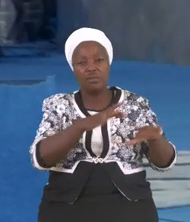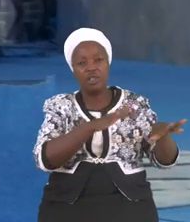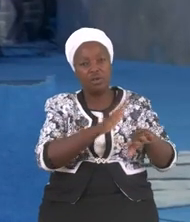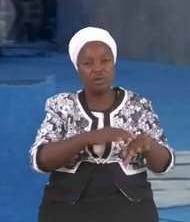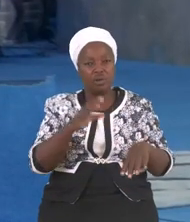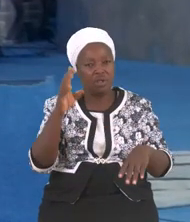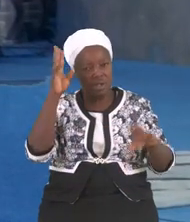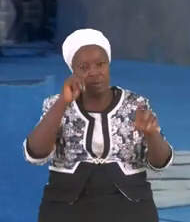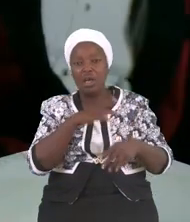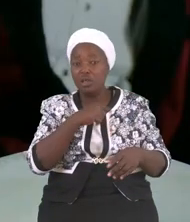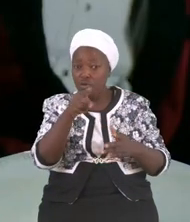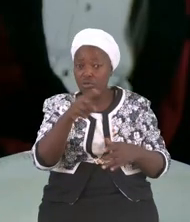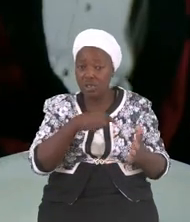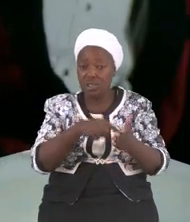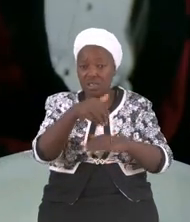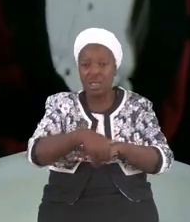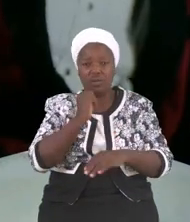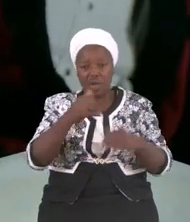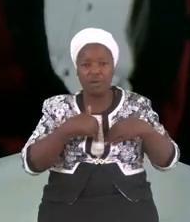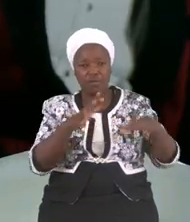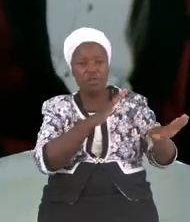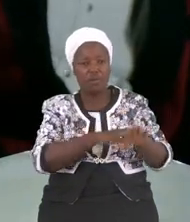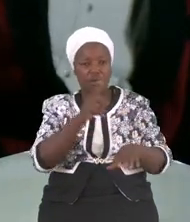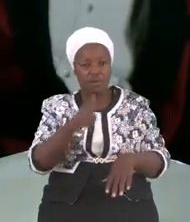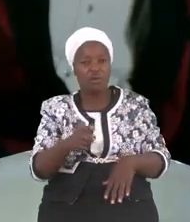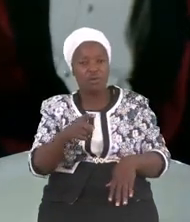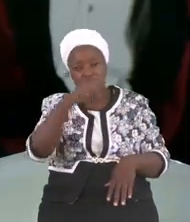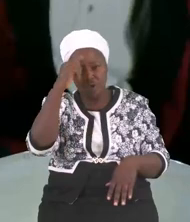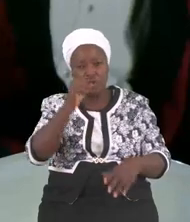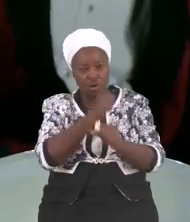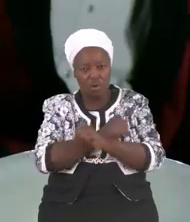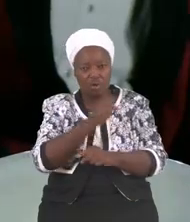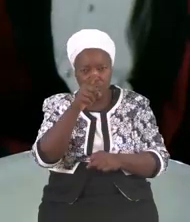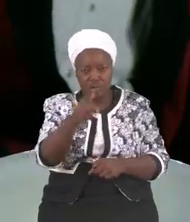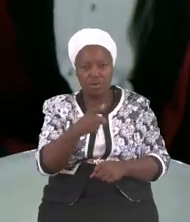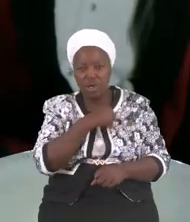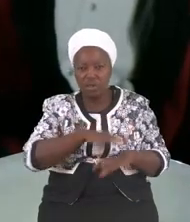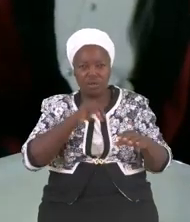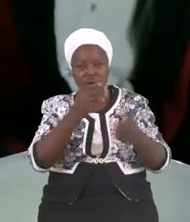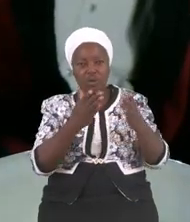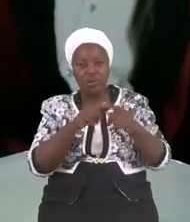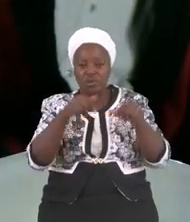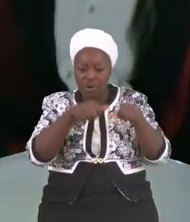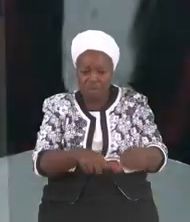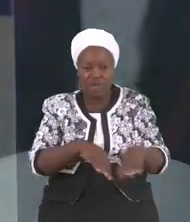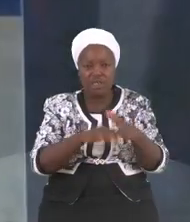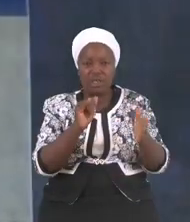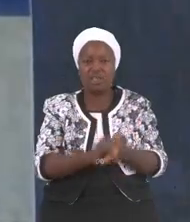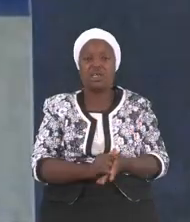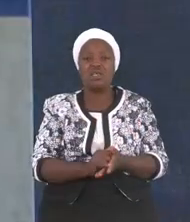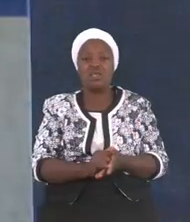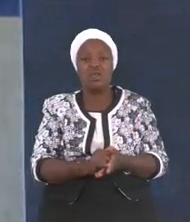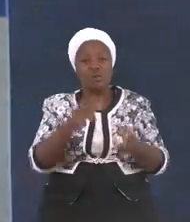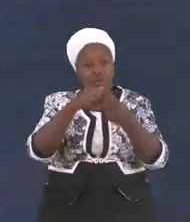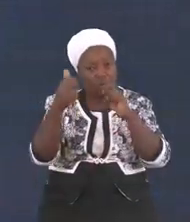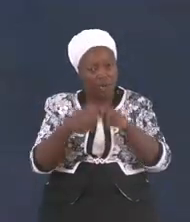have mercy upon you. He loves you. And he does not want you to remain in that blindness. And